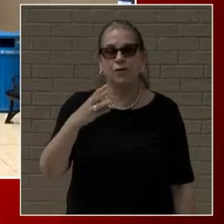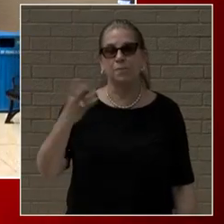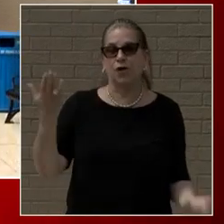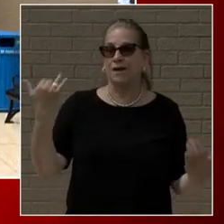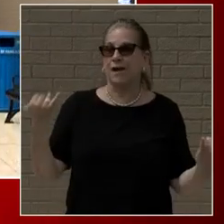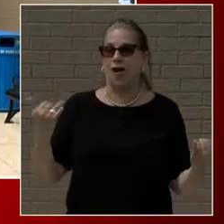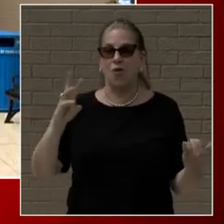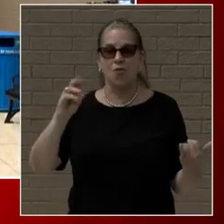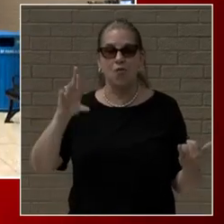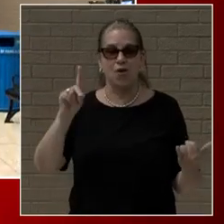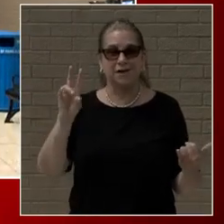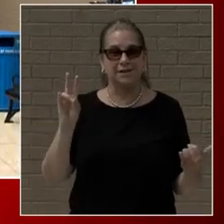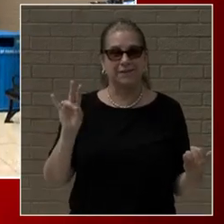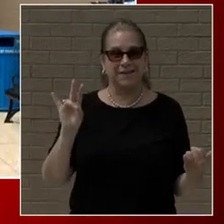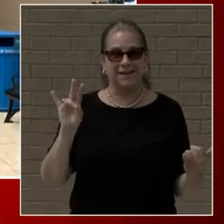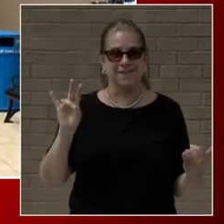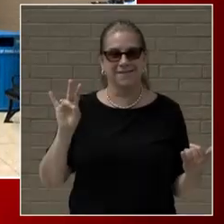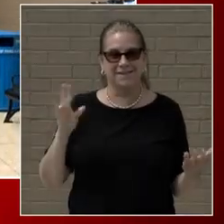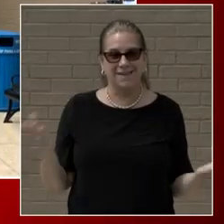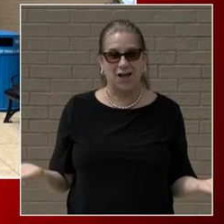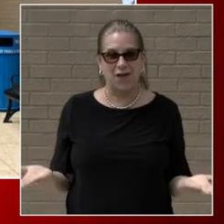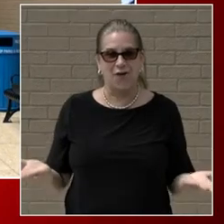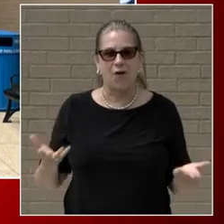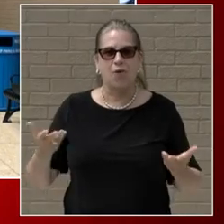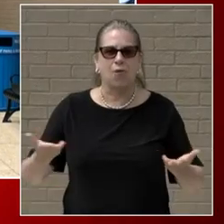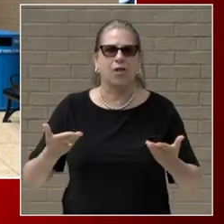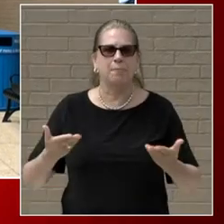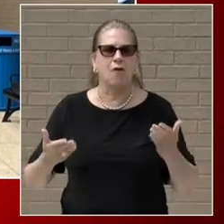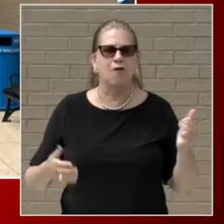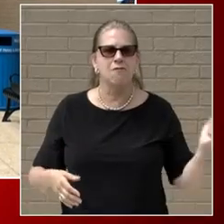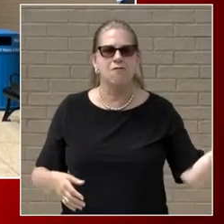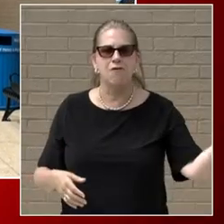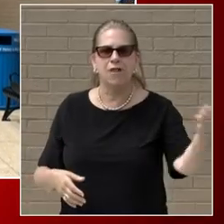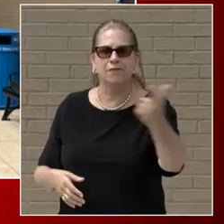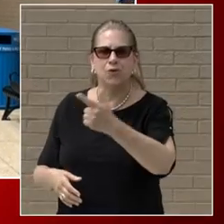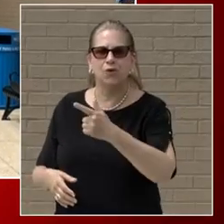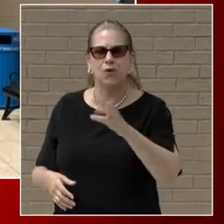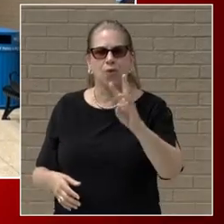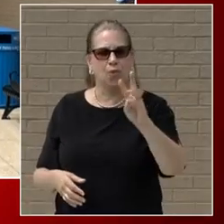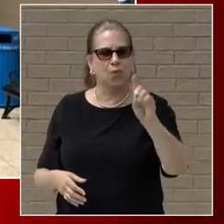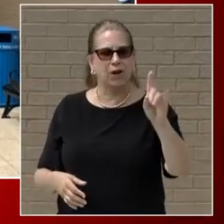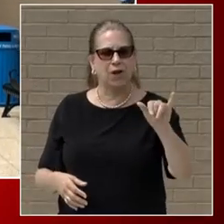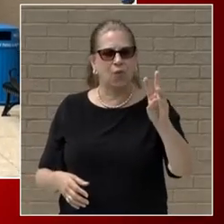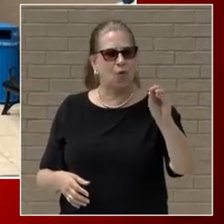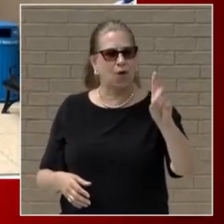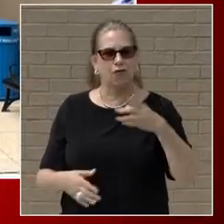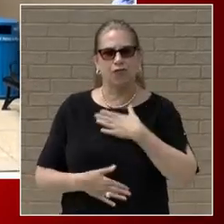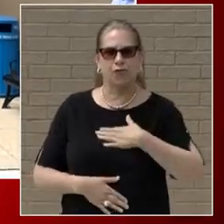Park. Welcome, welcome, welcome to the Woody Ward Recreational Center.